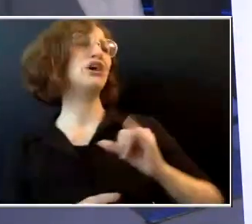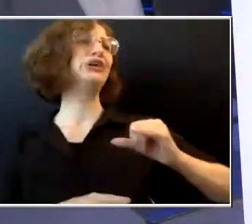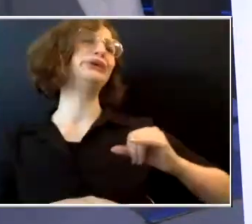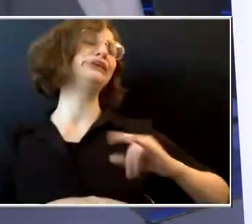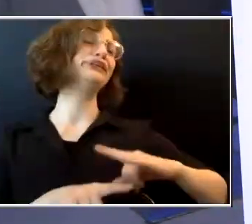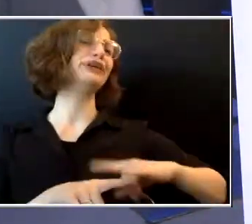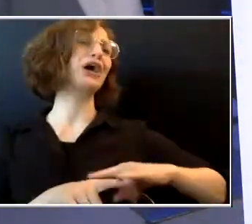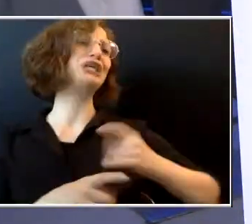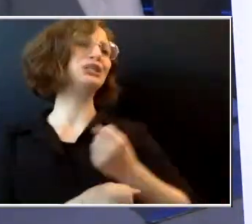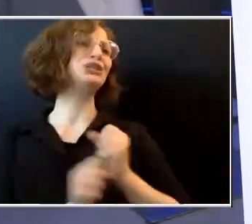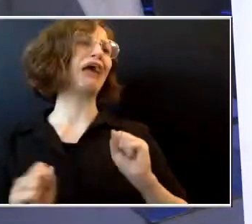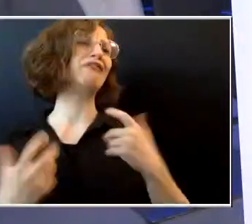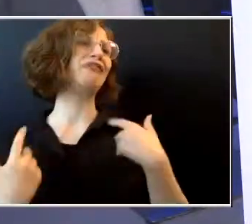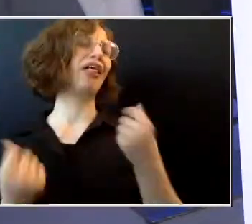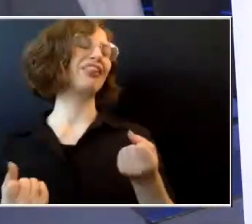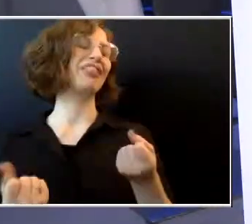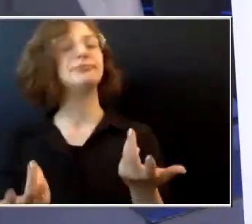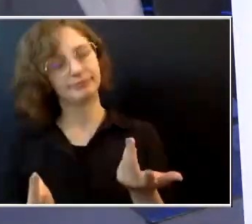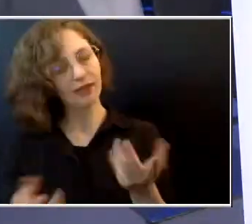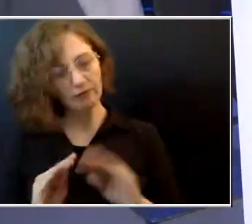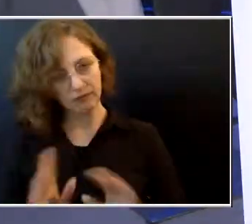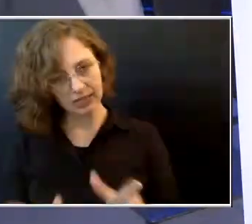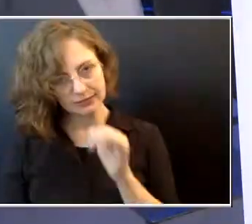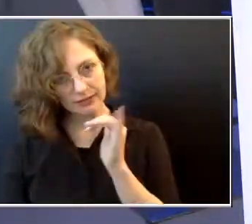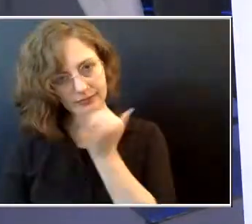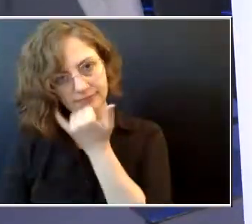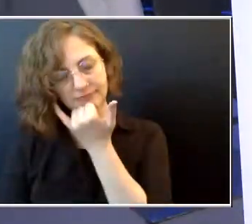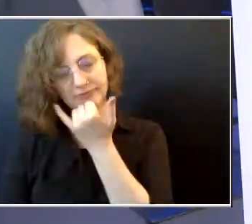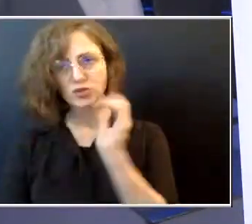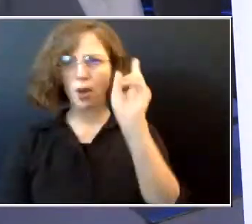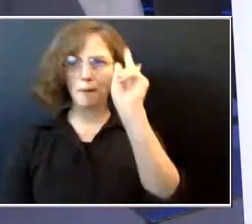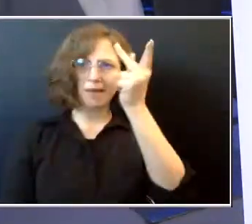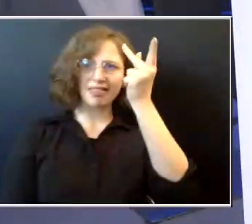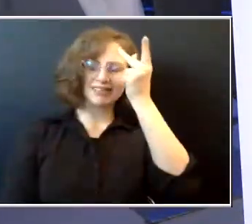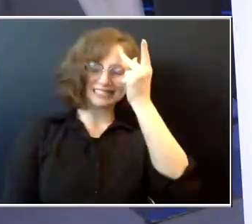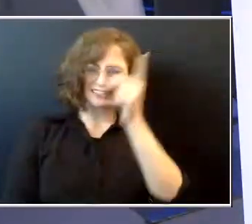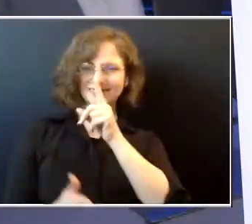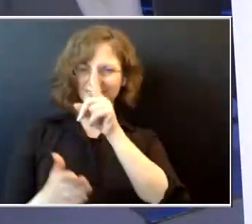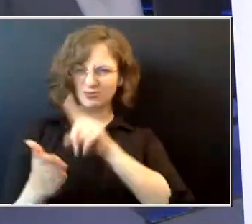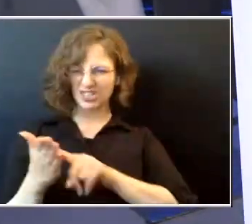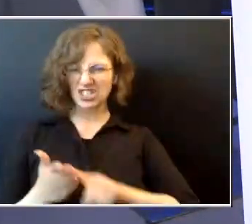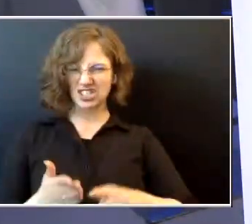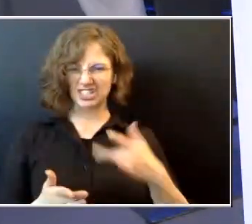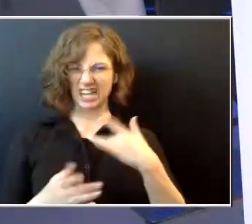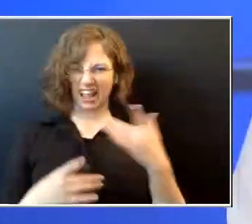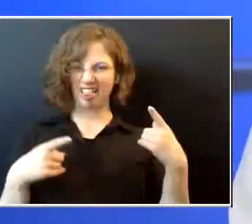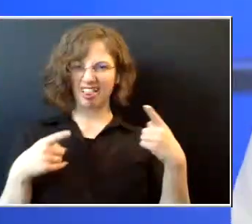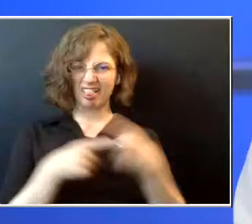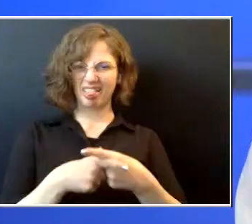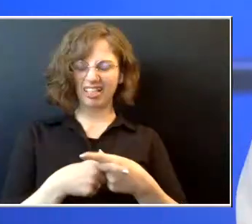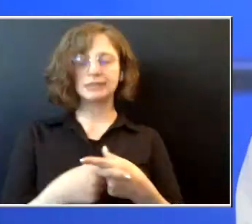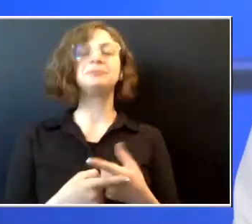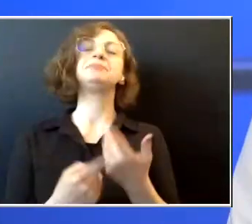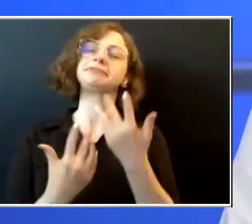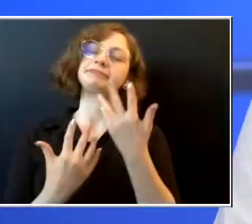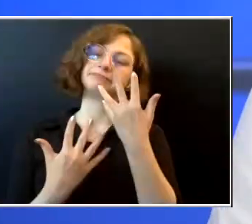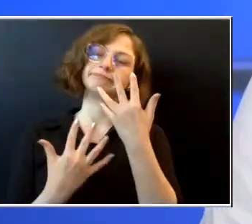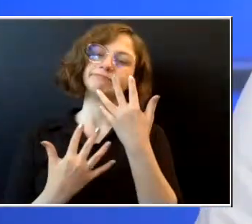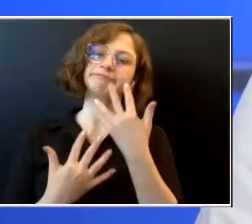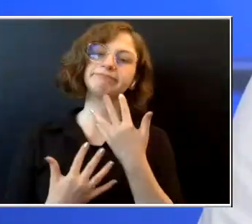so politics and research, does that kind of run into each other a little? Yeah, unfortunately, it touches us